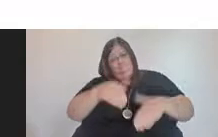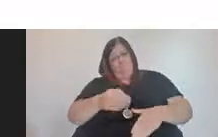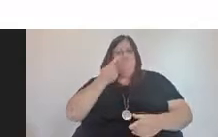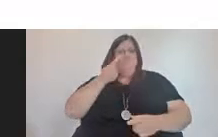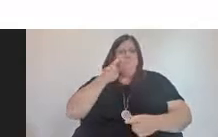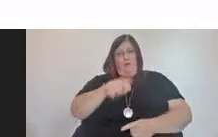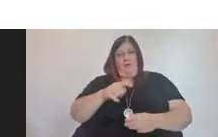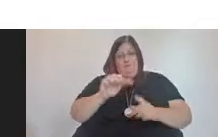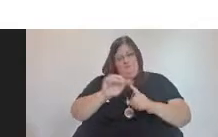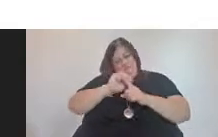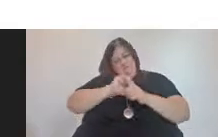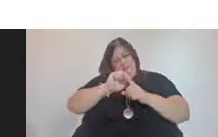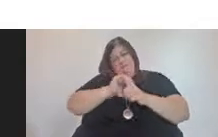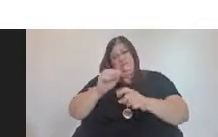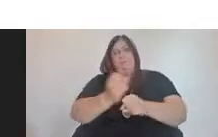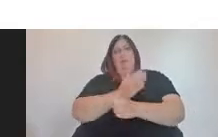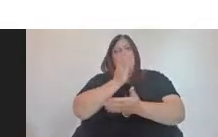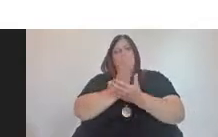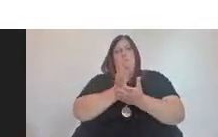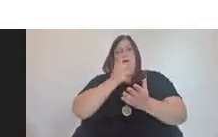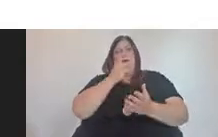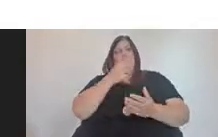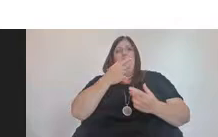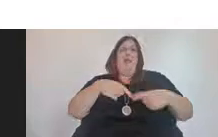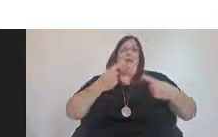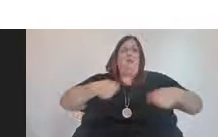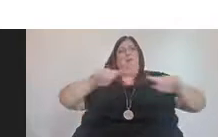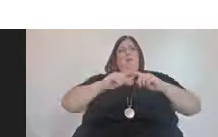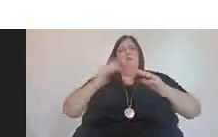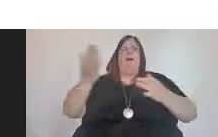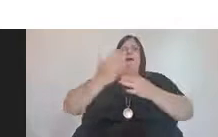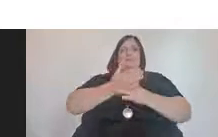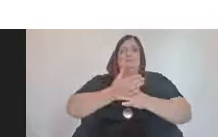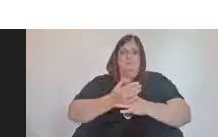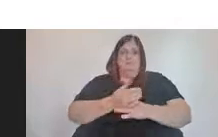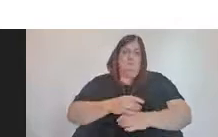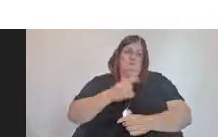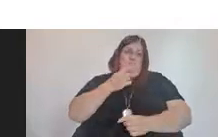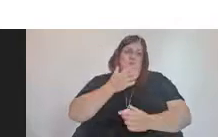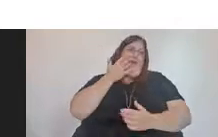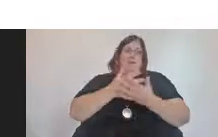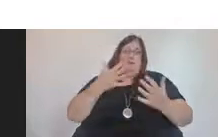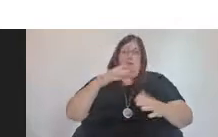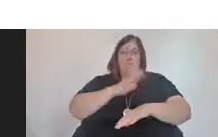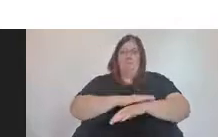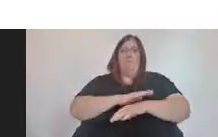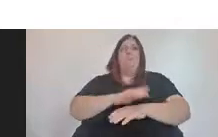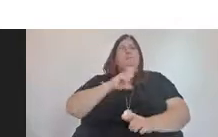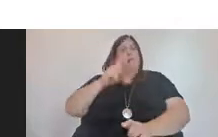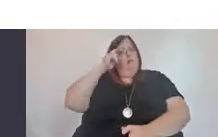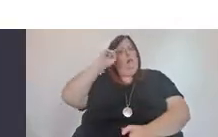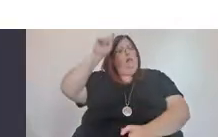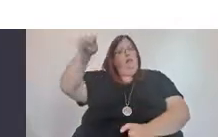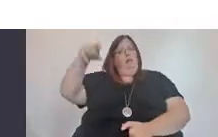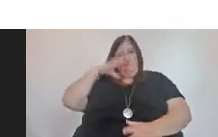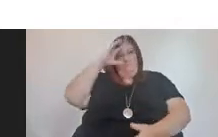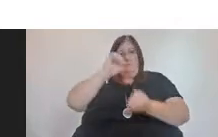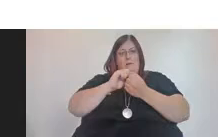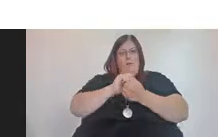and will continue to do so as we come out of the pandemic. I think a final comment around general practice is the vaccination programme, of which